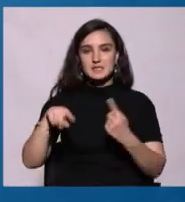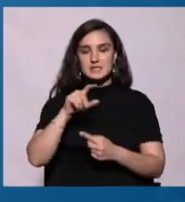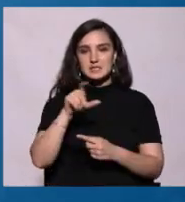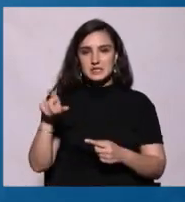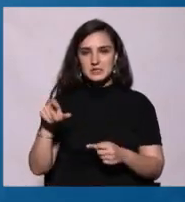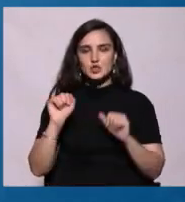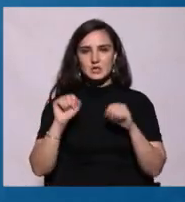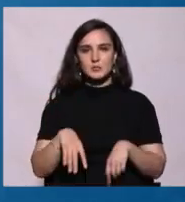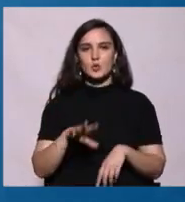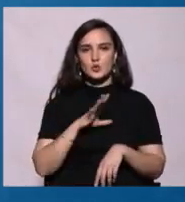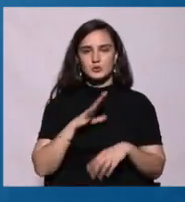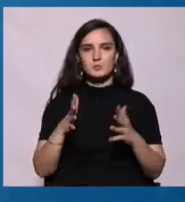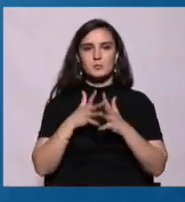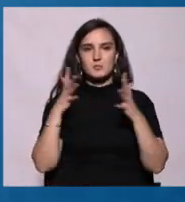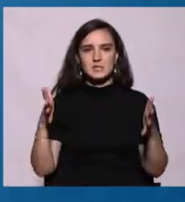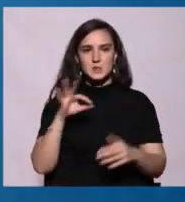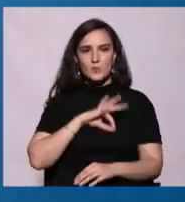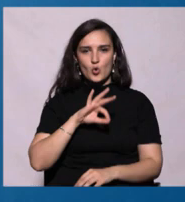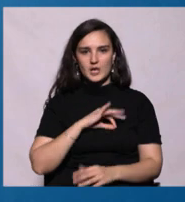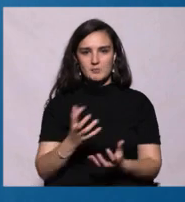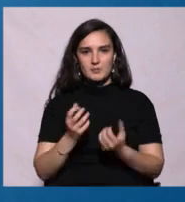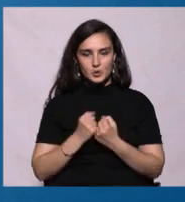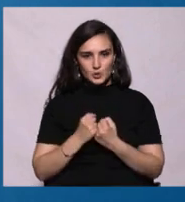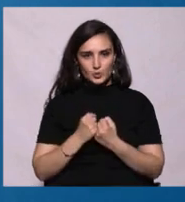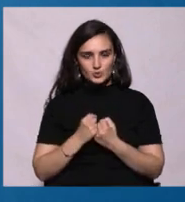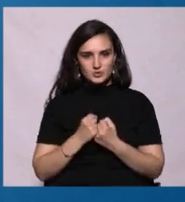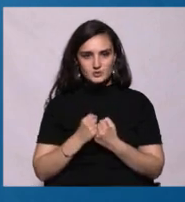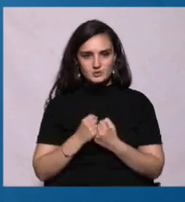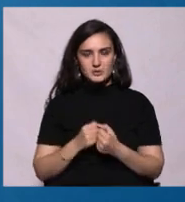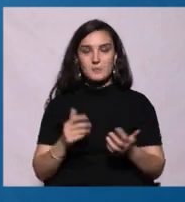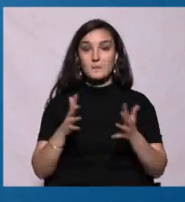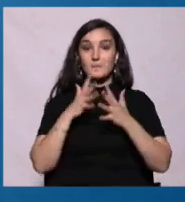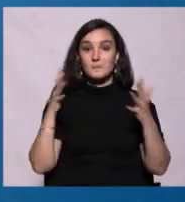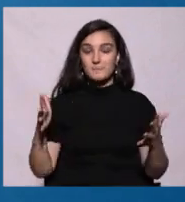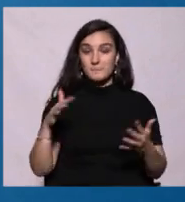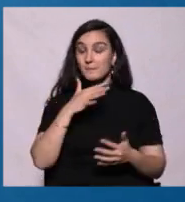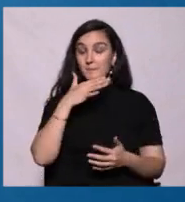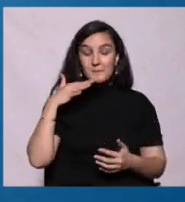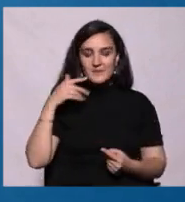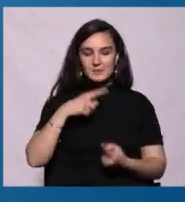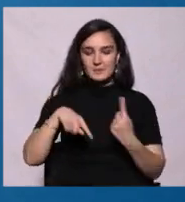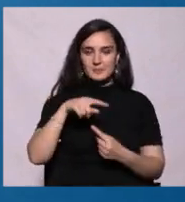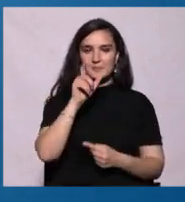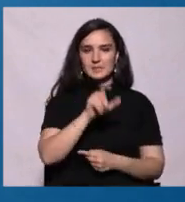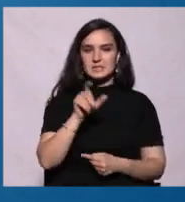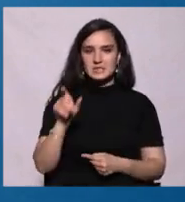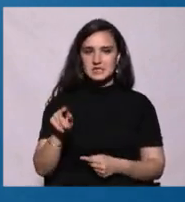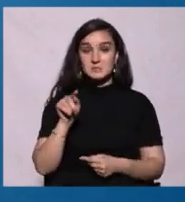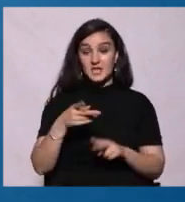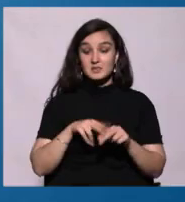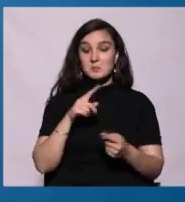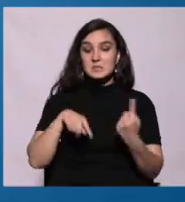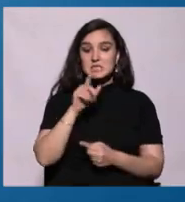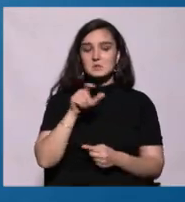a big profit. Many investors. Investors is a